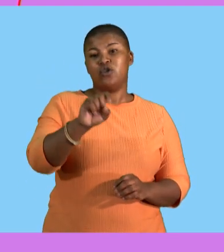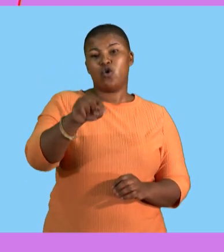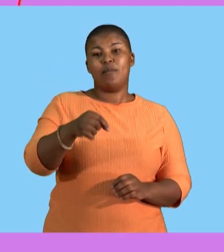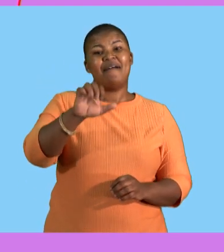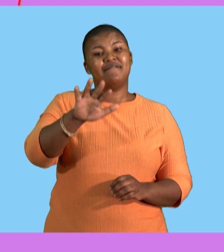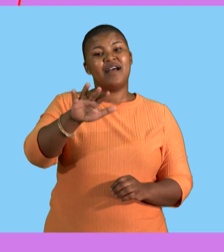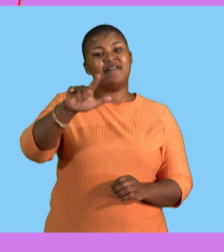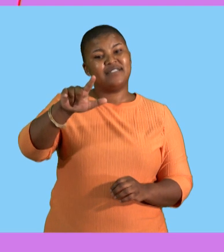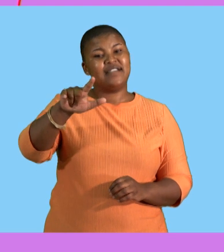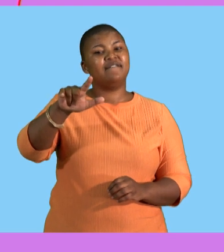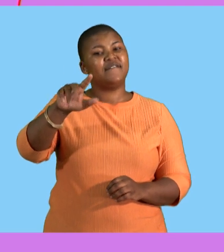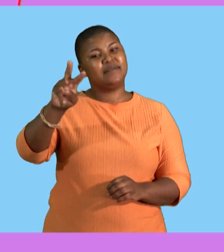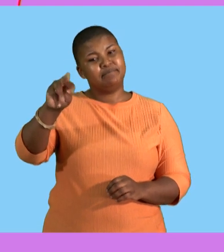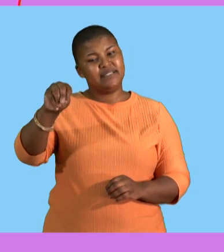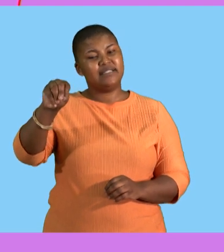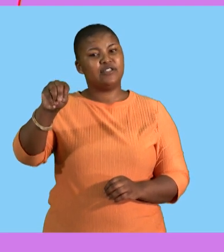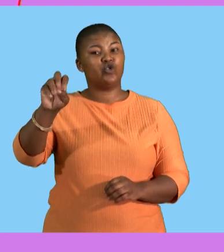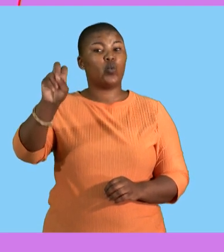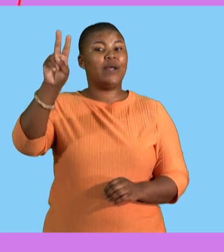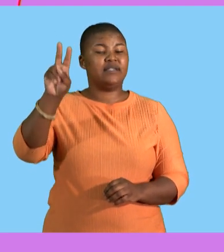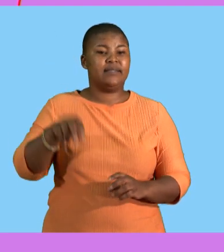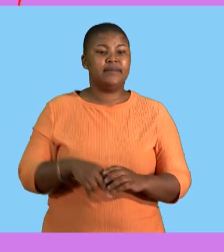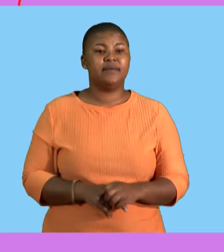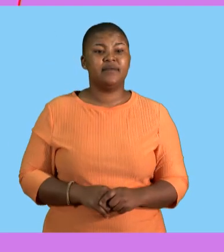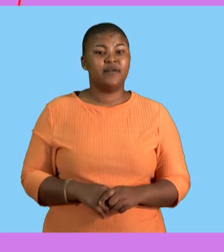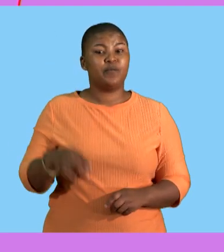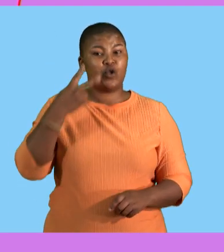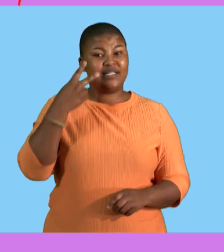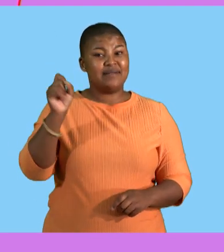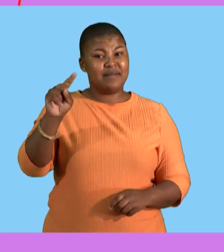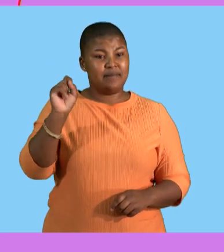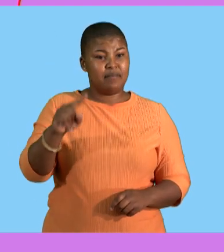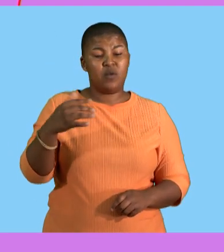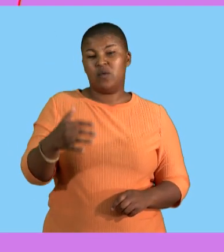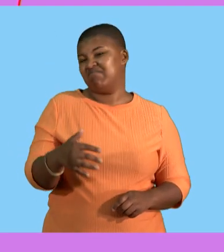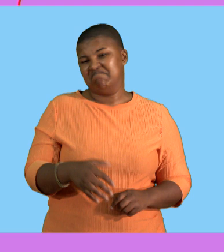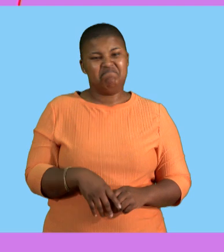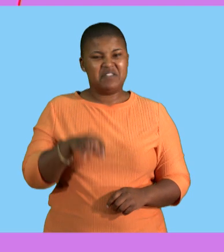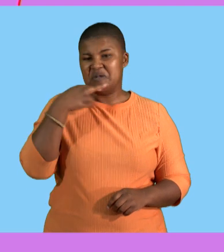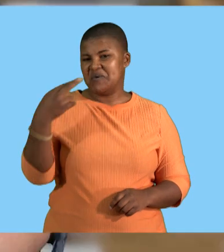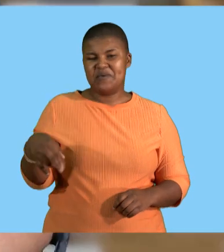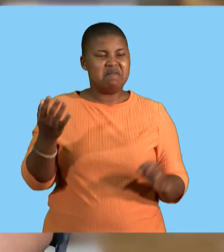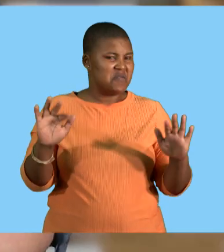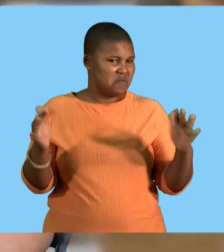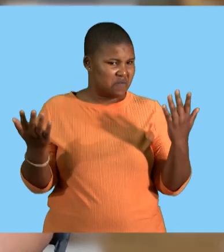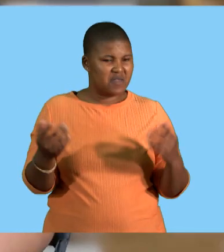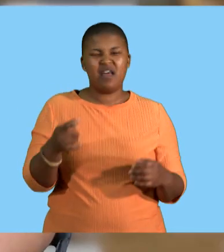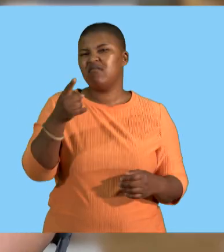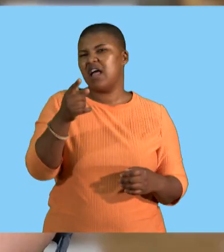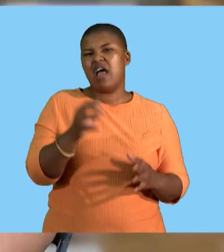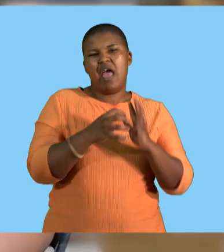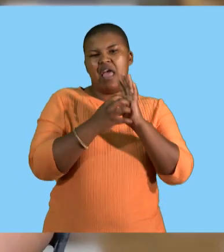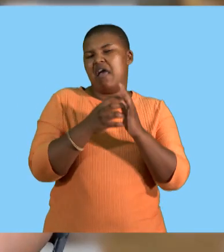0,57 meters squared. So can you see this is very unrealistic, and that was just